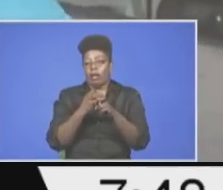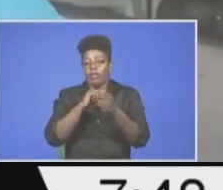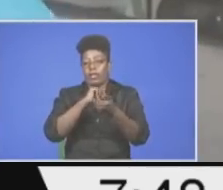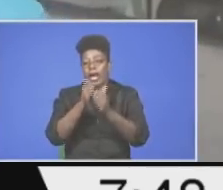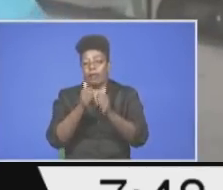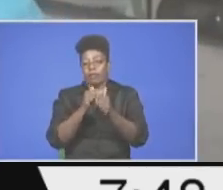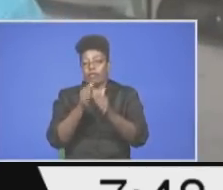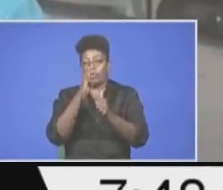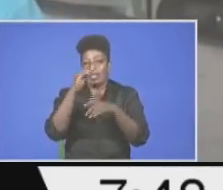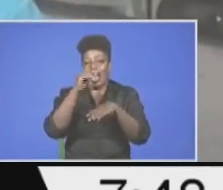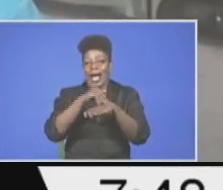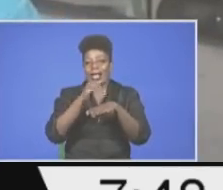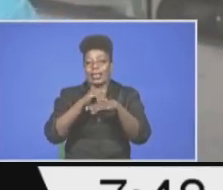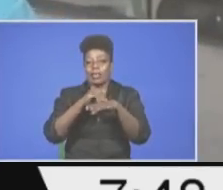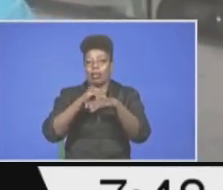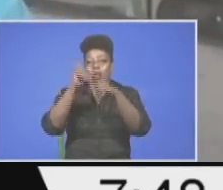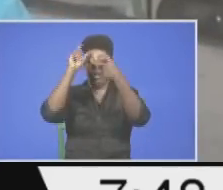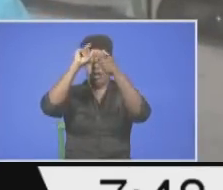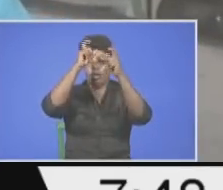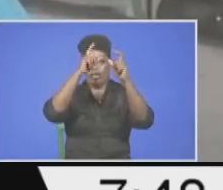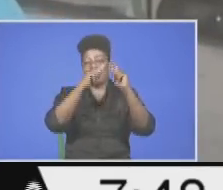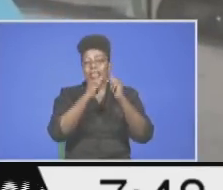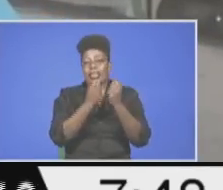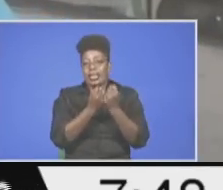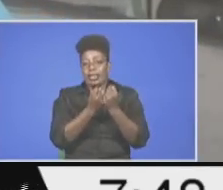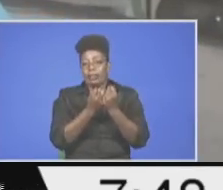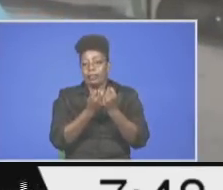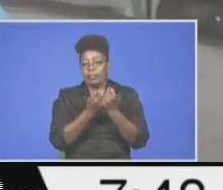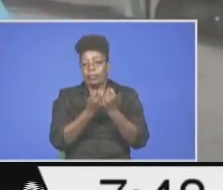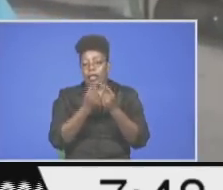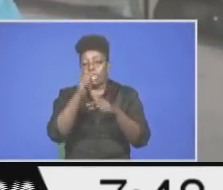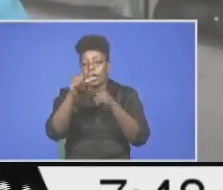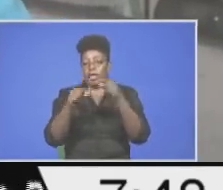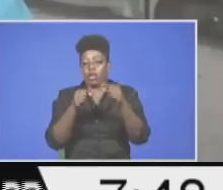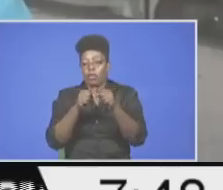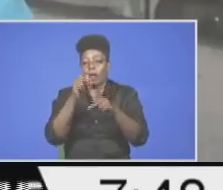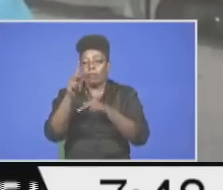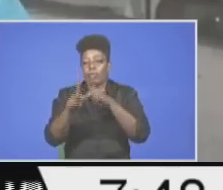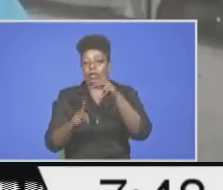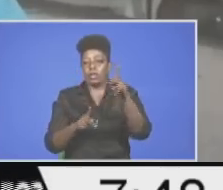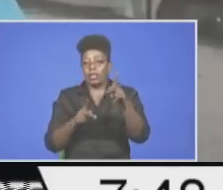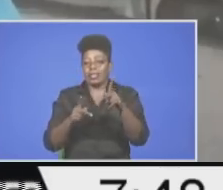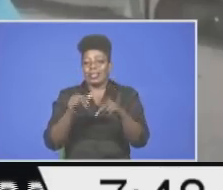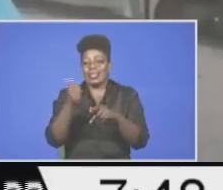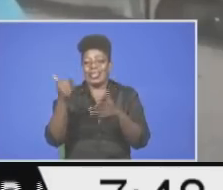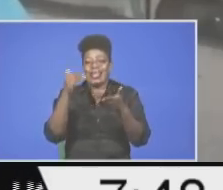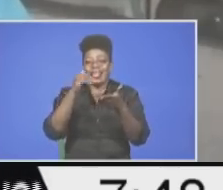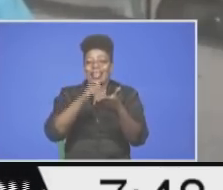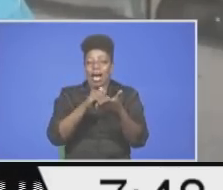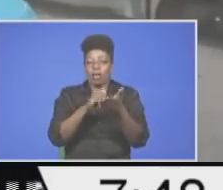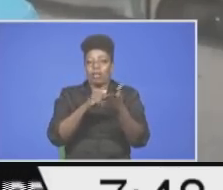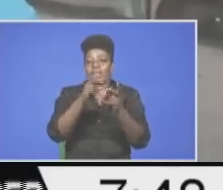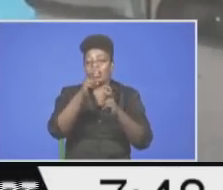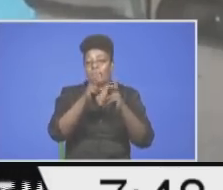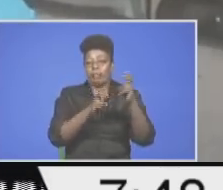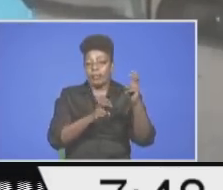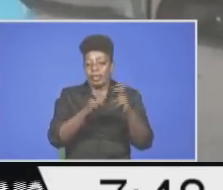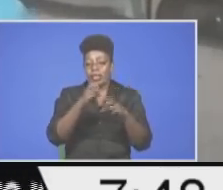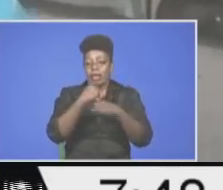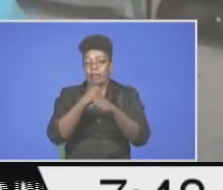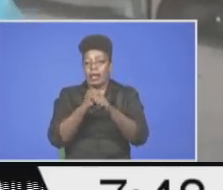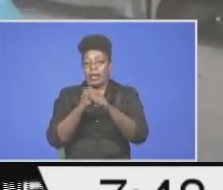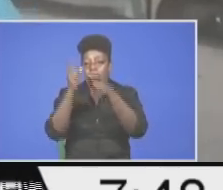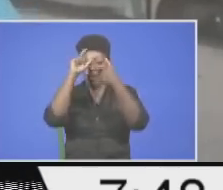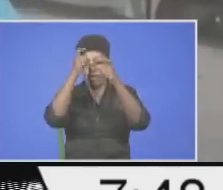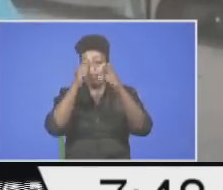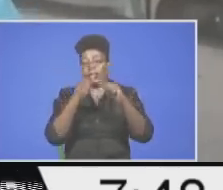at the Olympic Games. When you look at the size of the population, the global population, and 10,000 athletes compete, making the Olympic Games